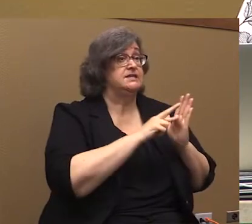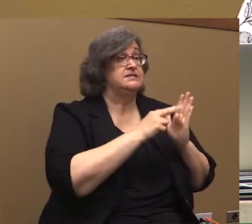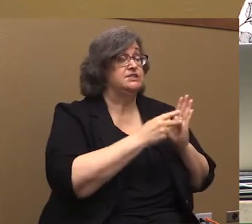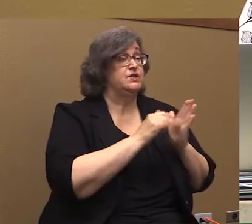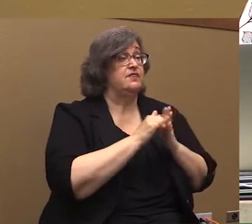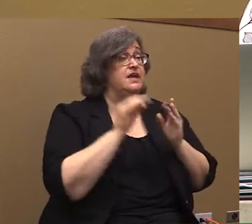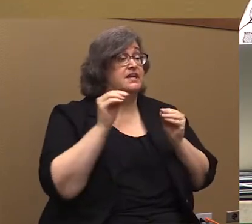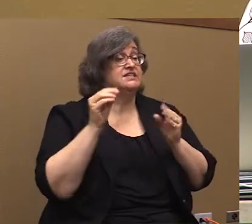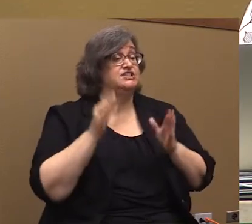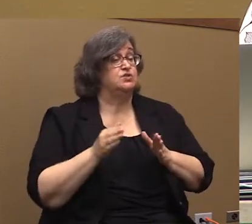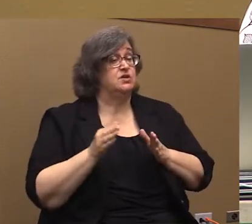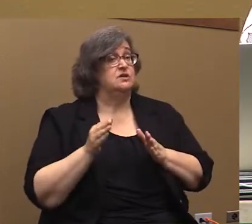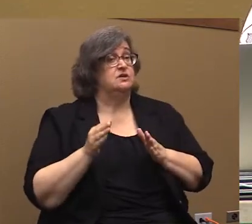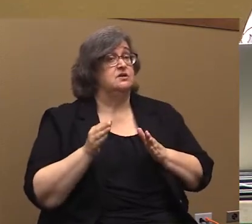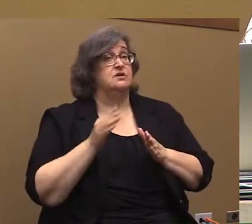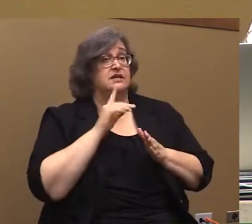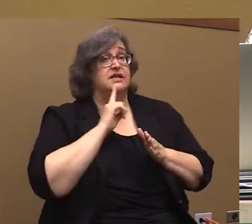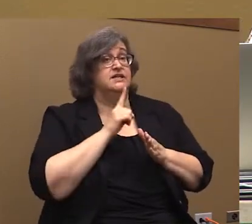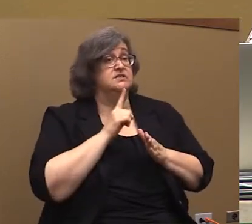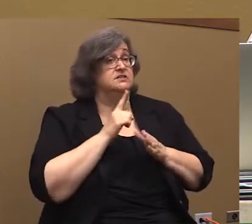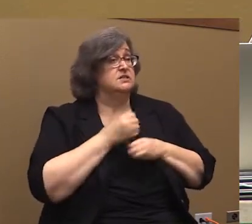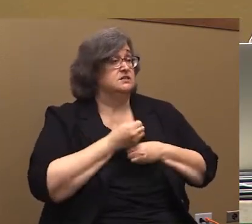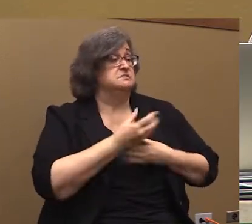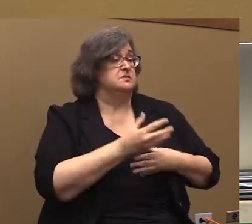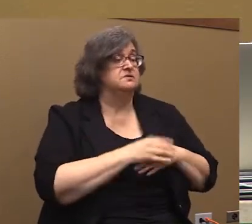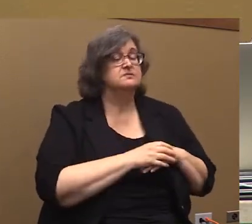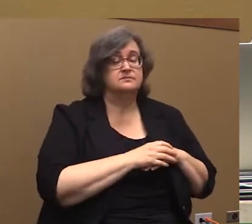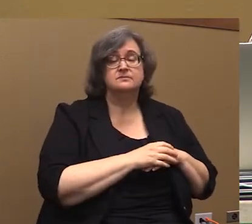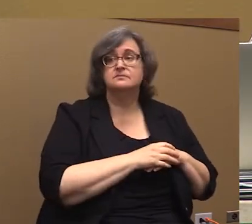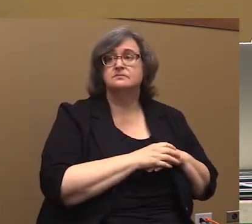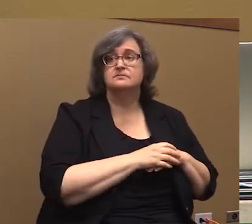that information with the intent that the